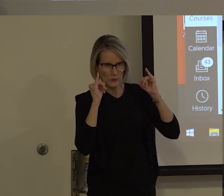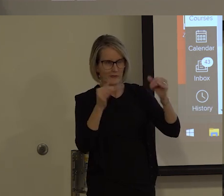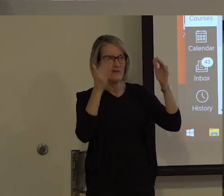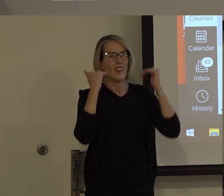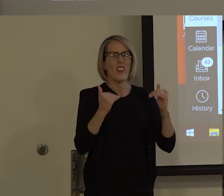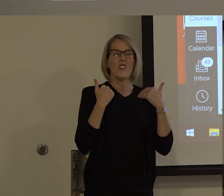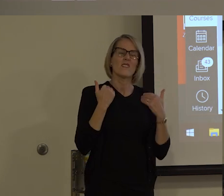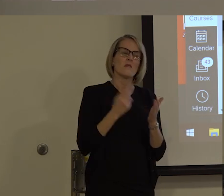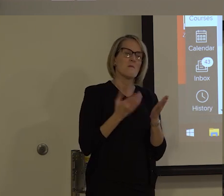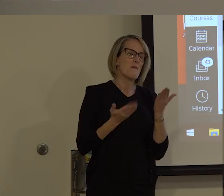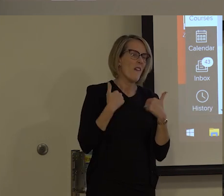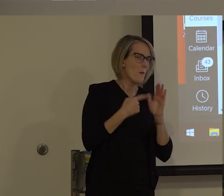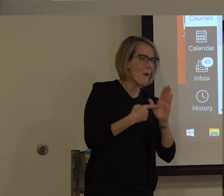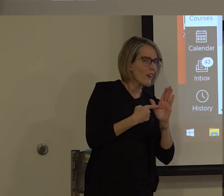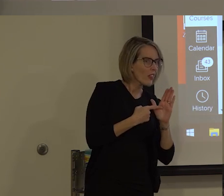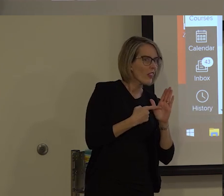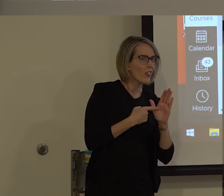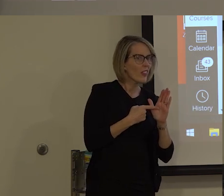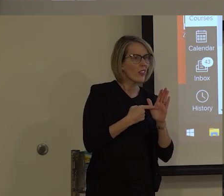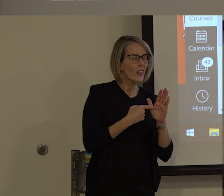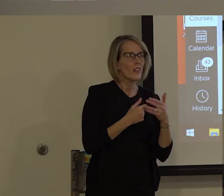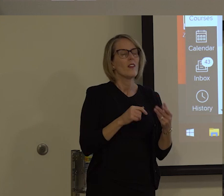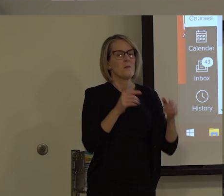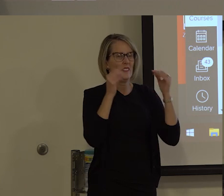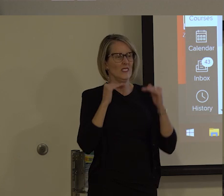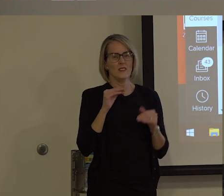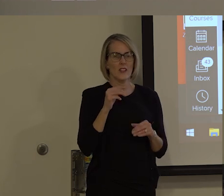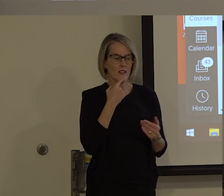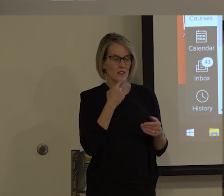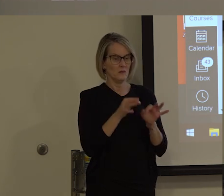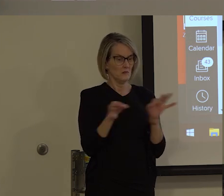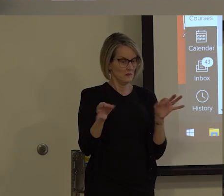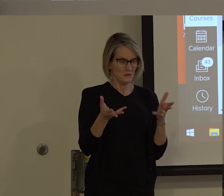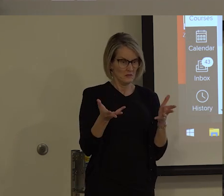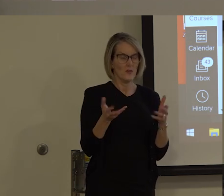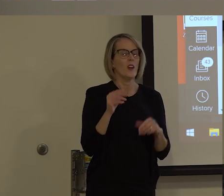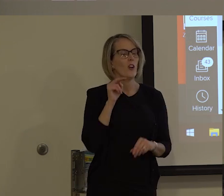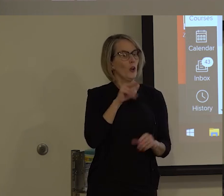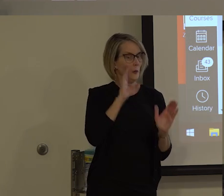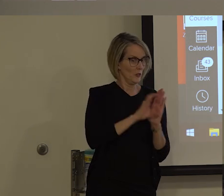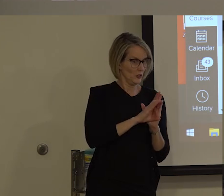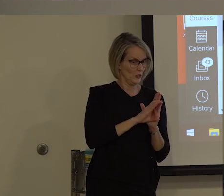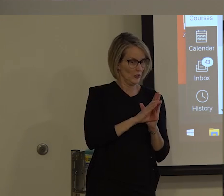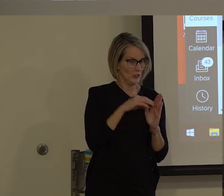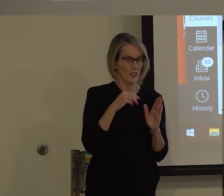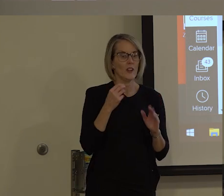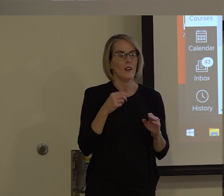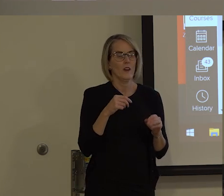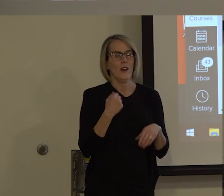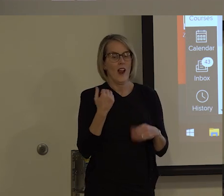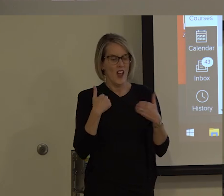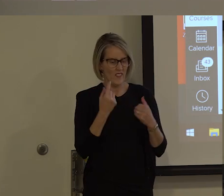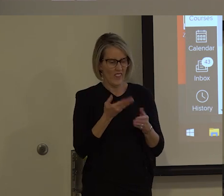certain things, but this one is basically just asking them to look at the image and say yes or no whether this item exists